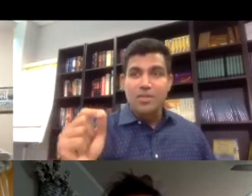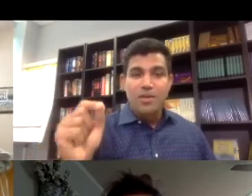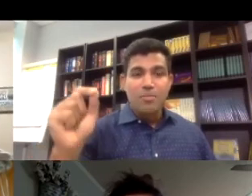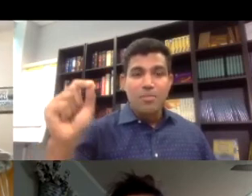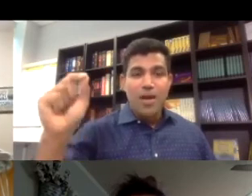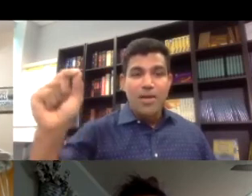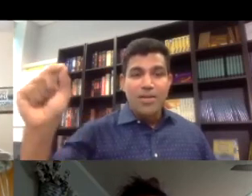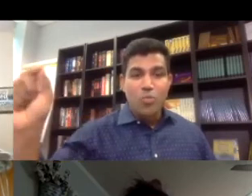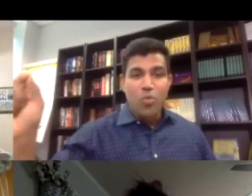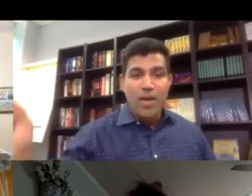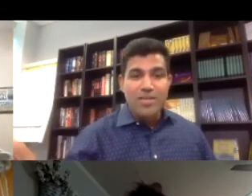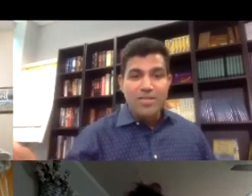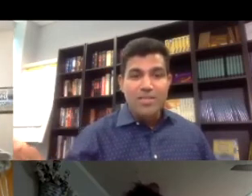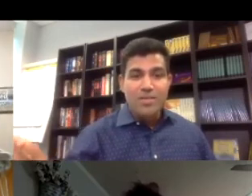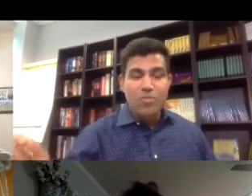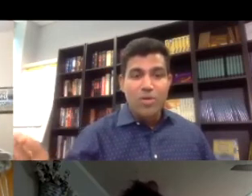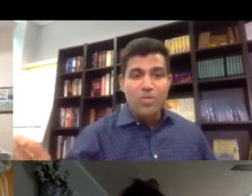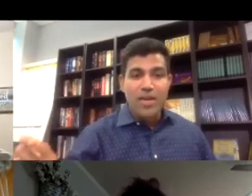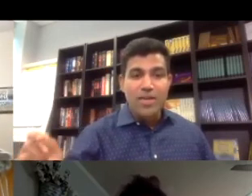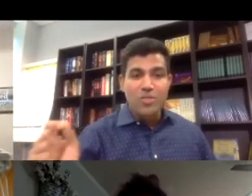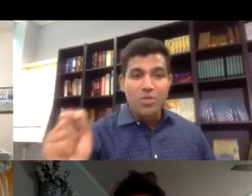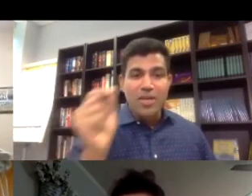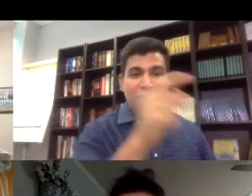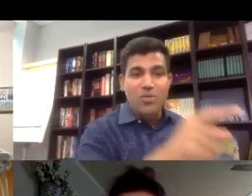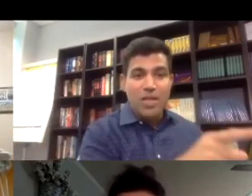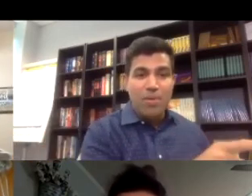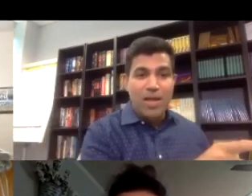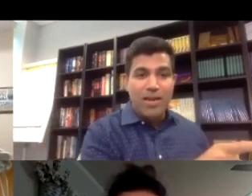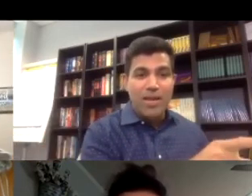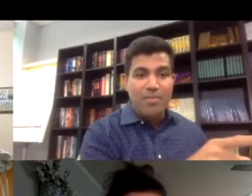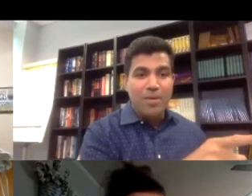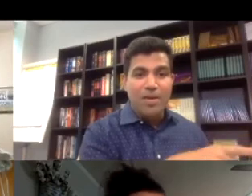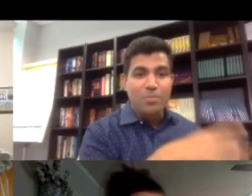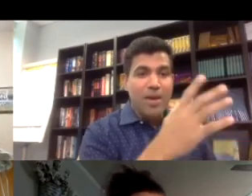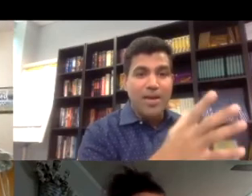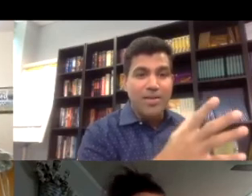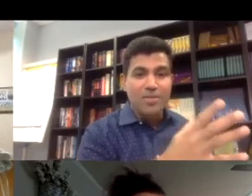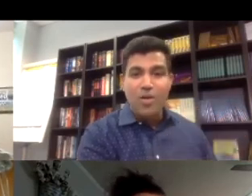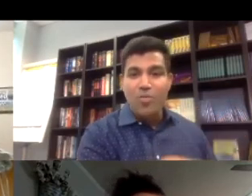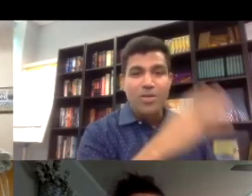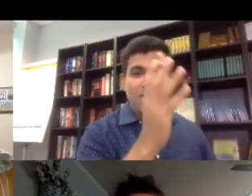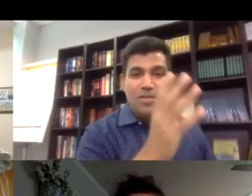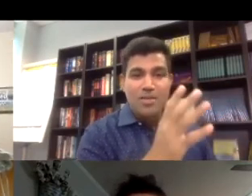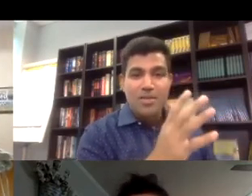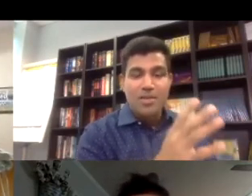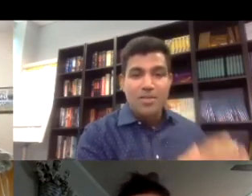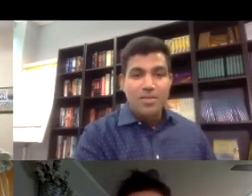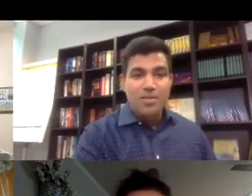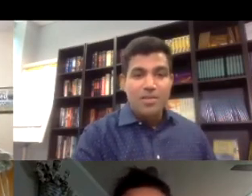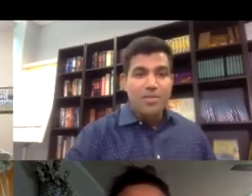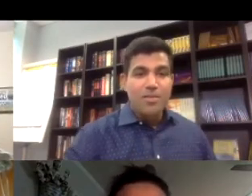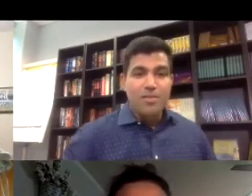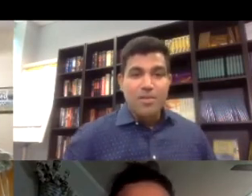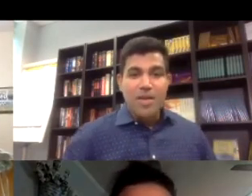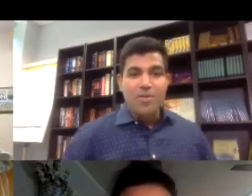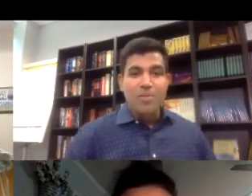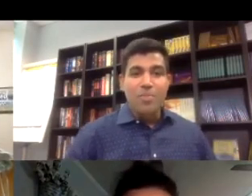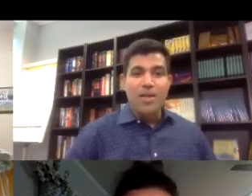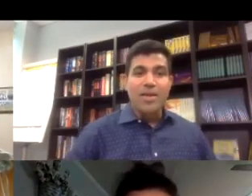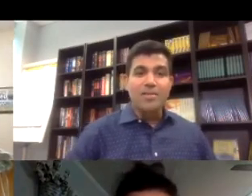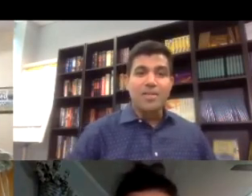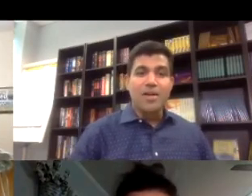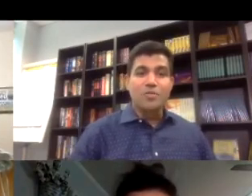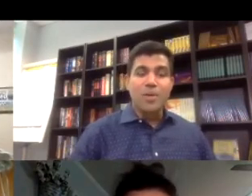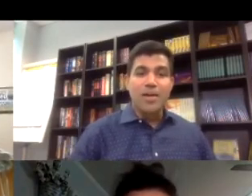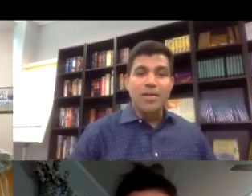changes, and his ways will change to get to that plan A, because man is always trying to